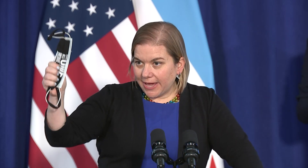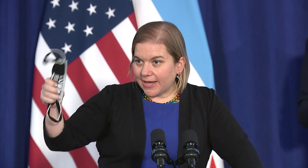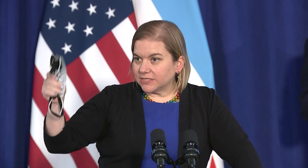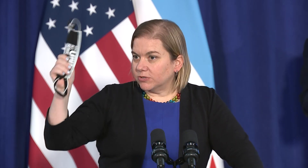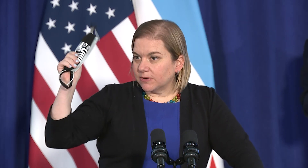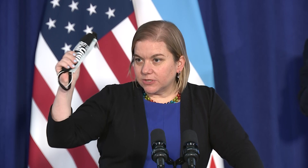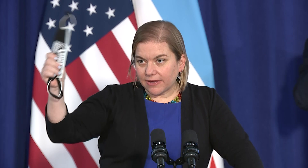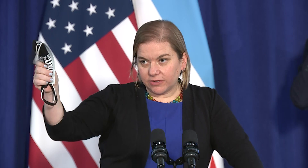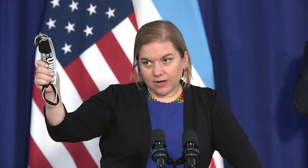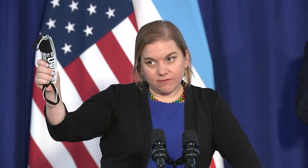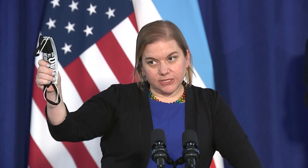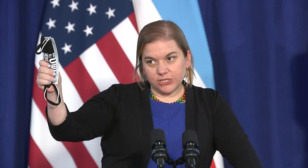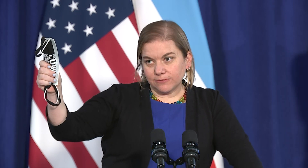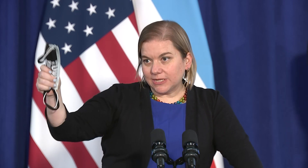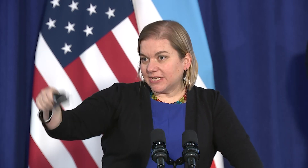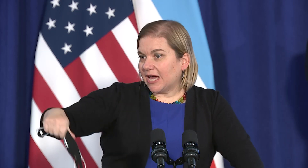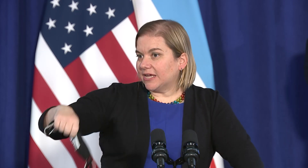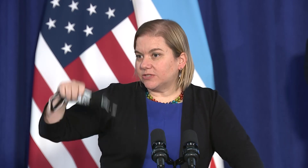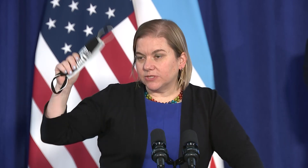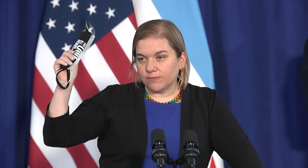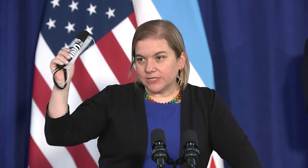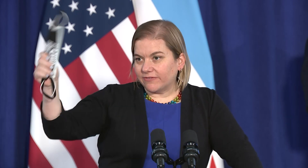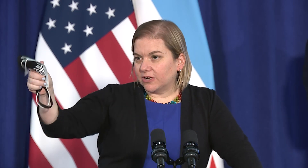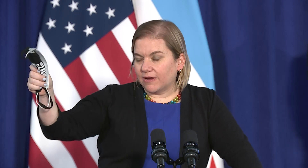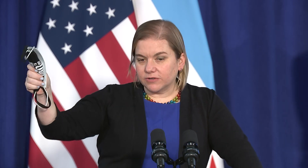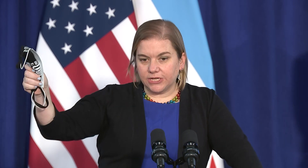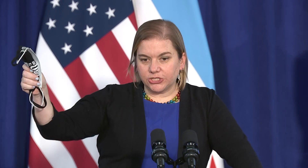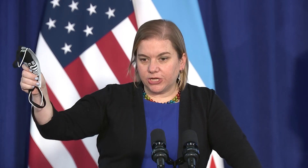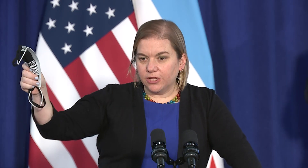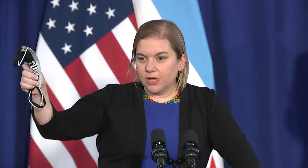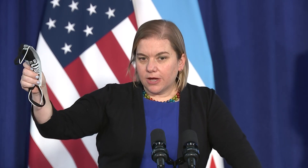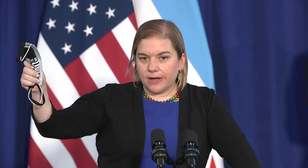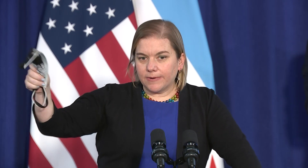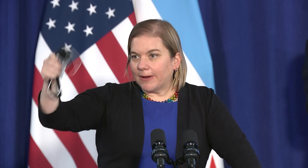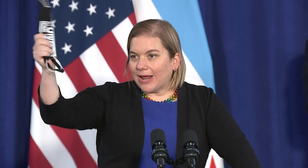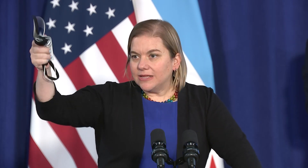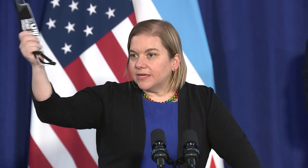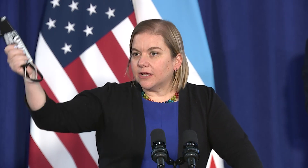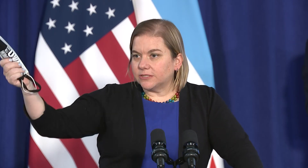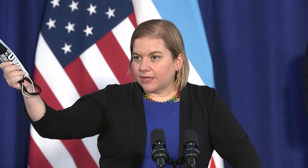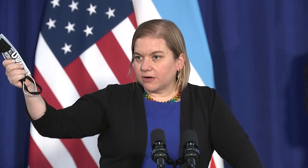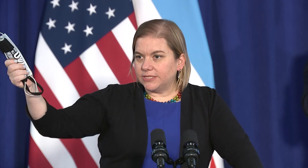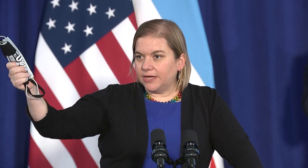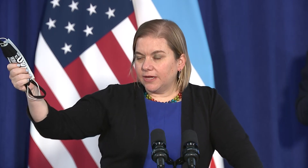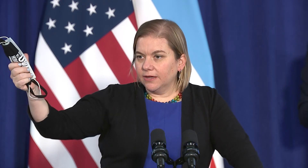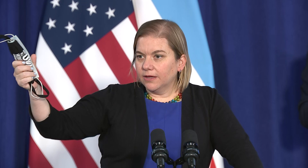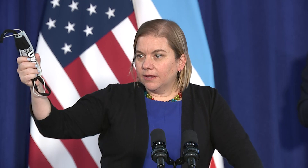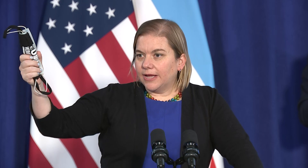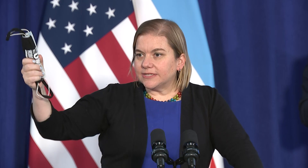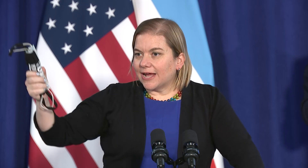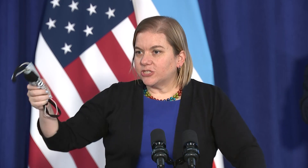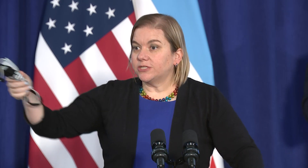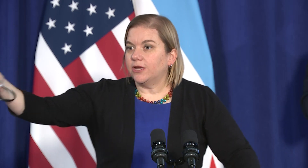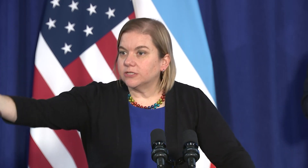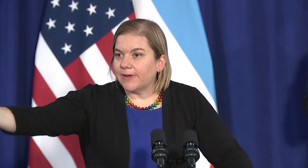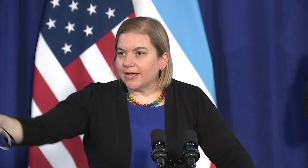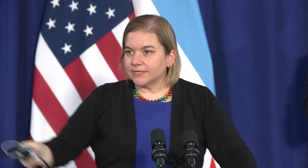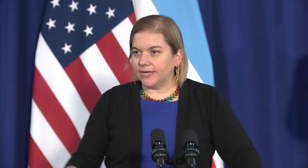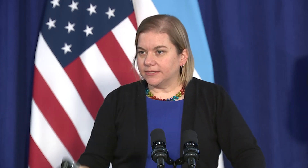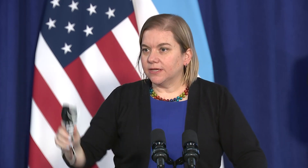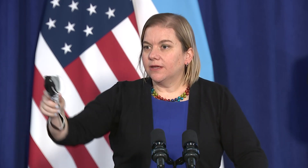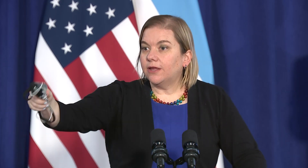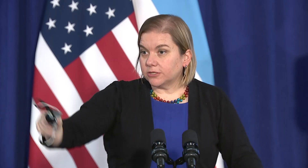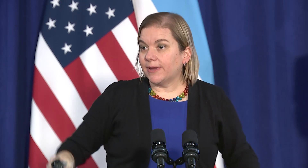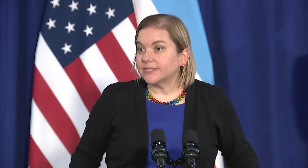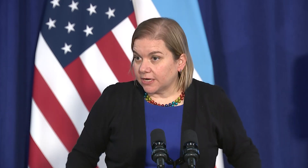about a mask, when someone is having a conversation about a test, when someone is having a conversation about anything else that they are seeking, it's not just here's a